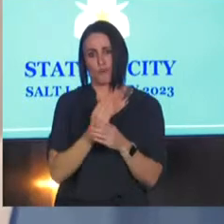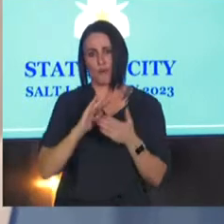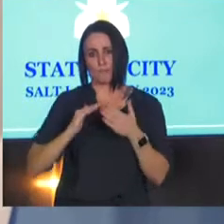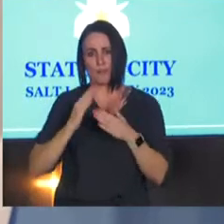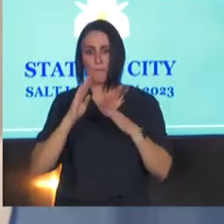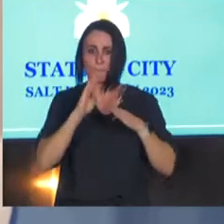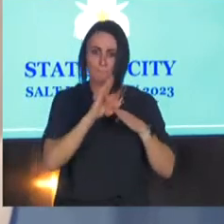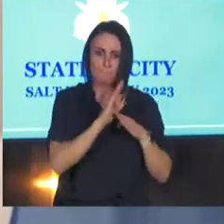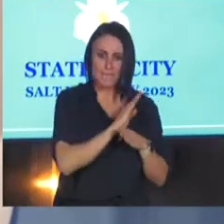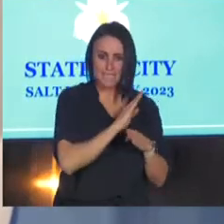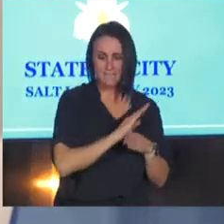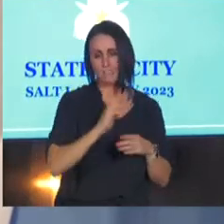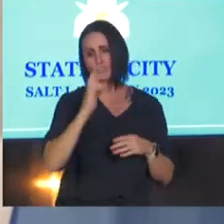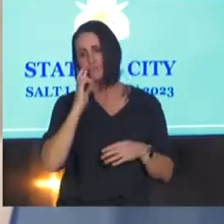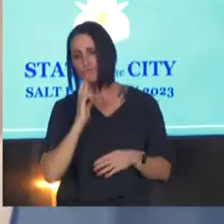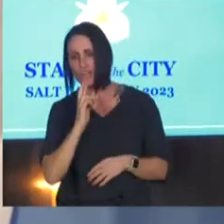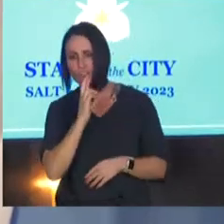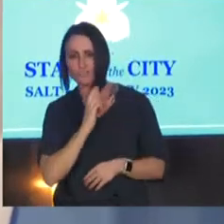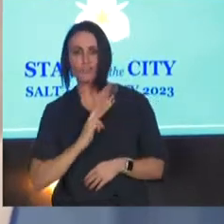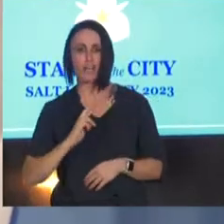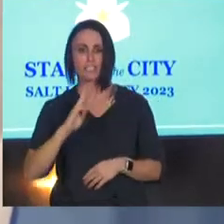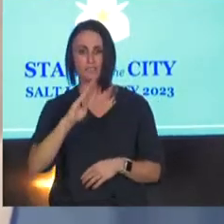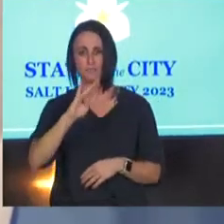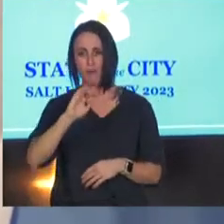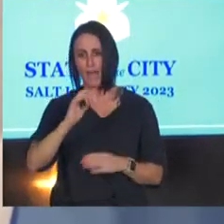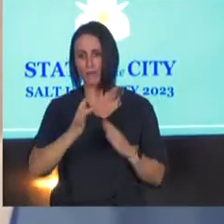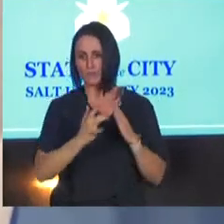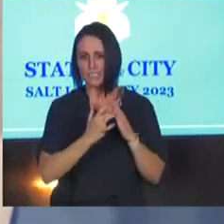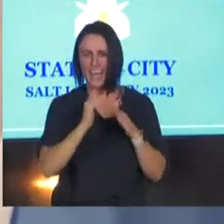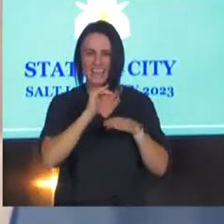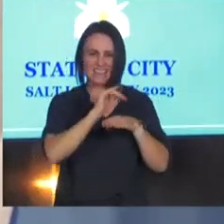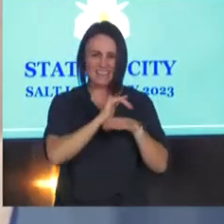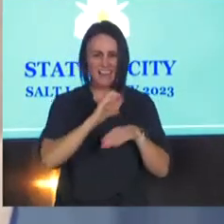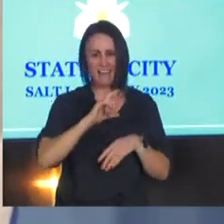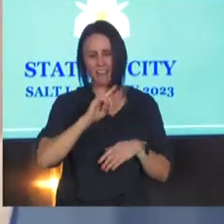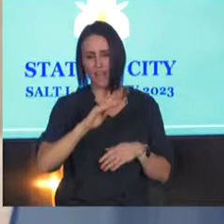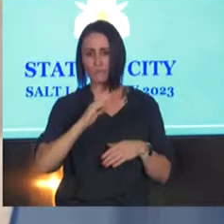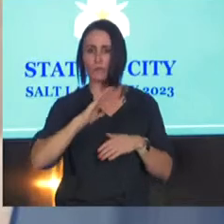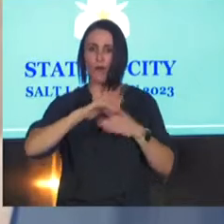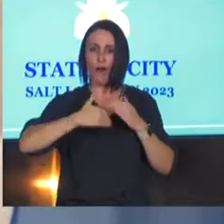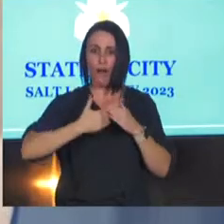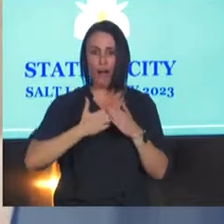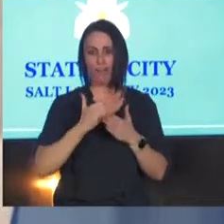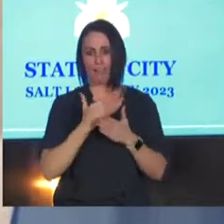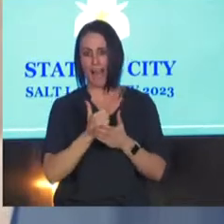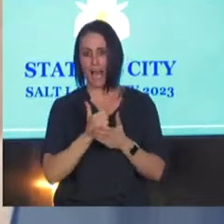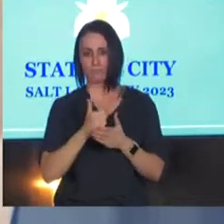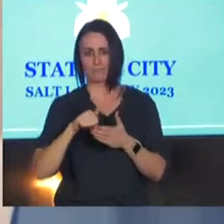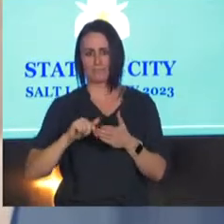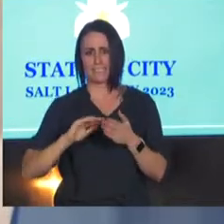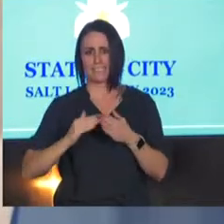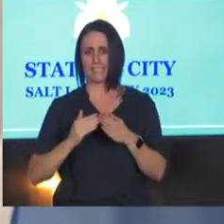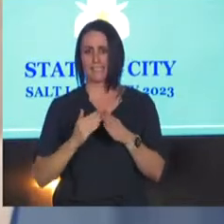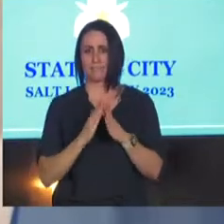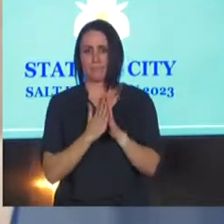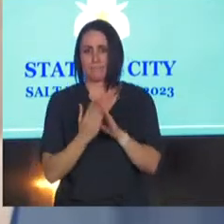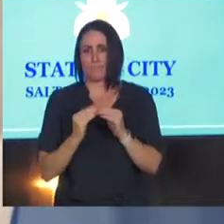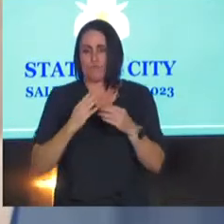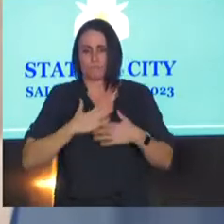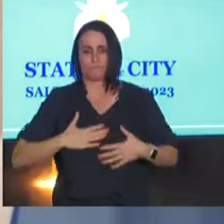of businesses, restaurants, biotech, nightlife, and it all contributes to the very pulse of our whole